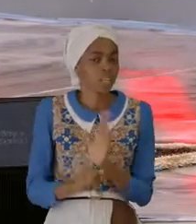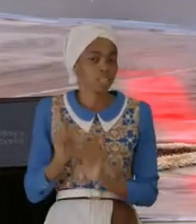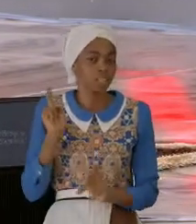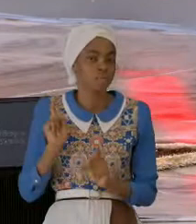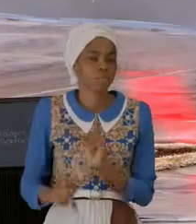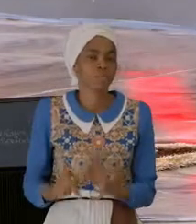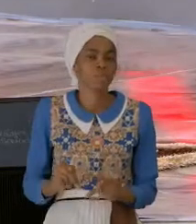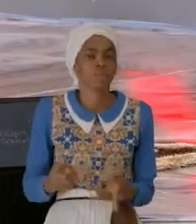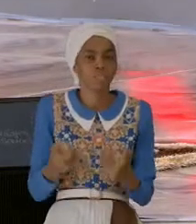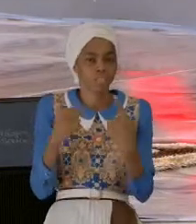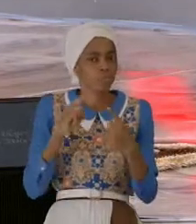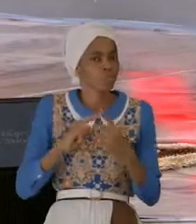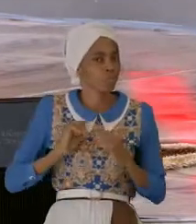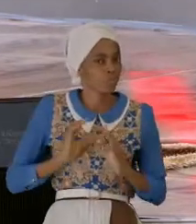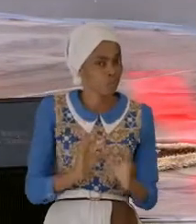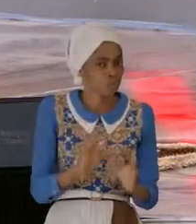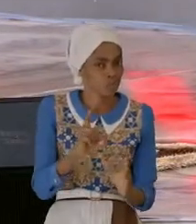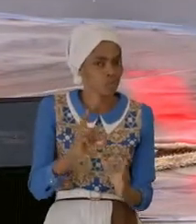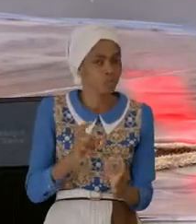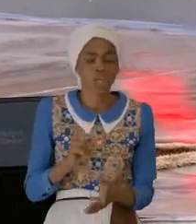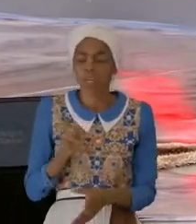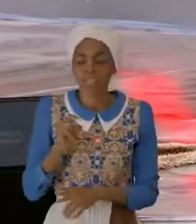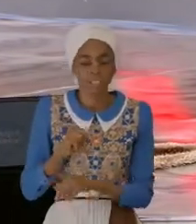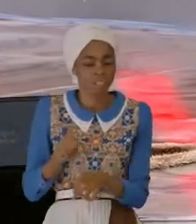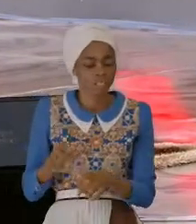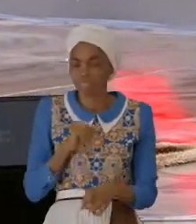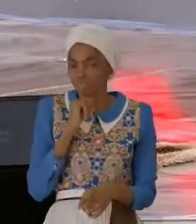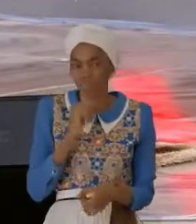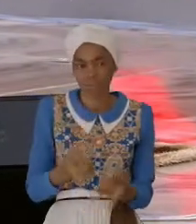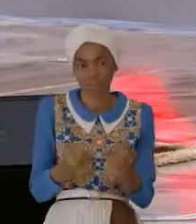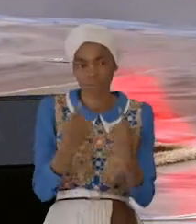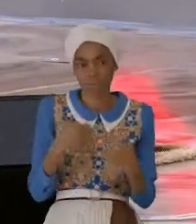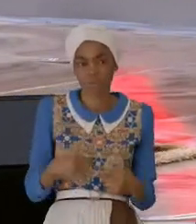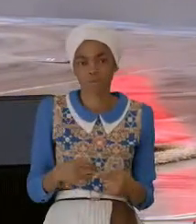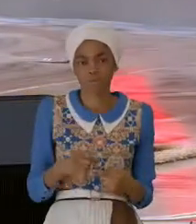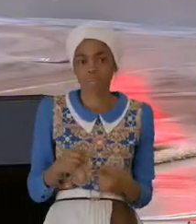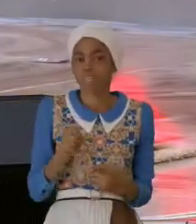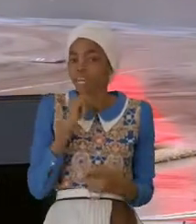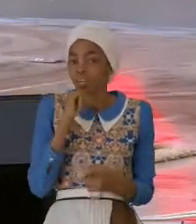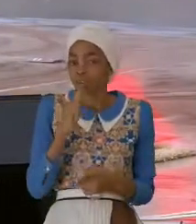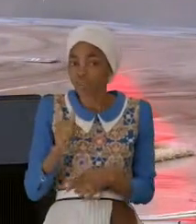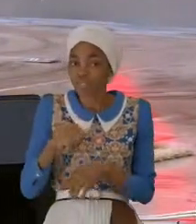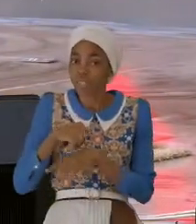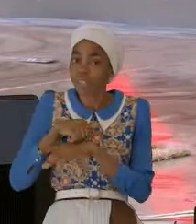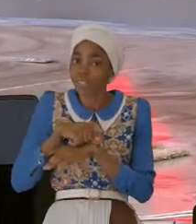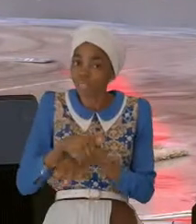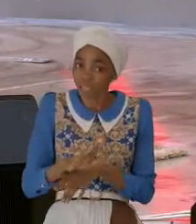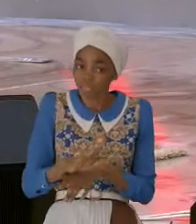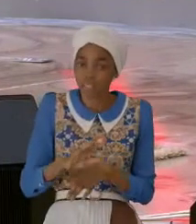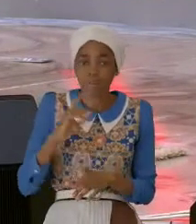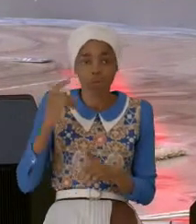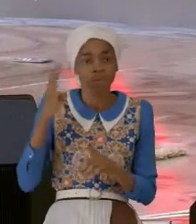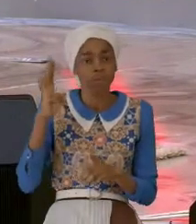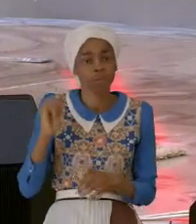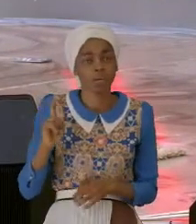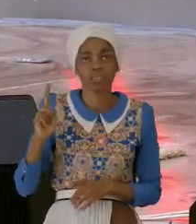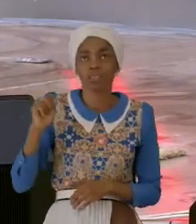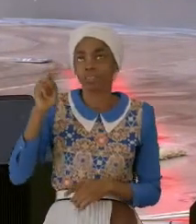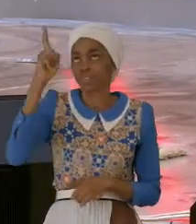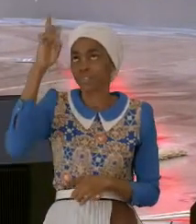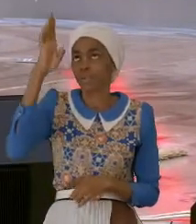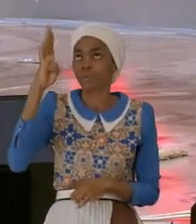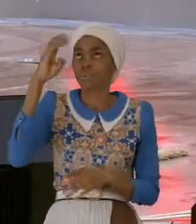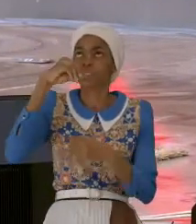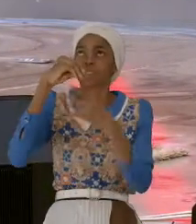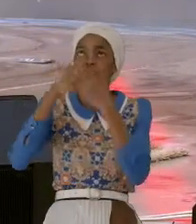that came to persuade you they didn't come sent by the one in heaven